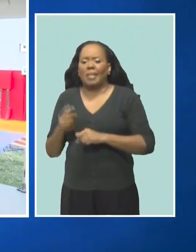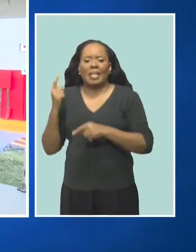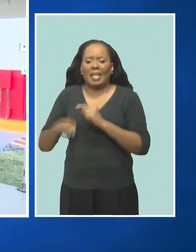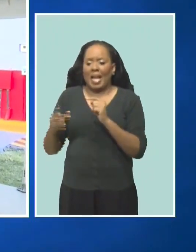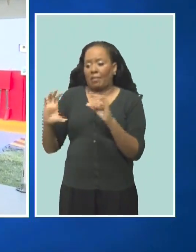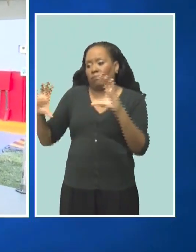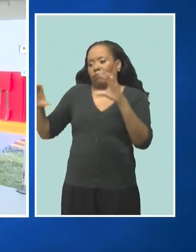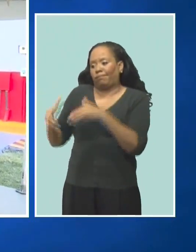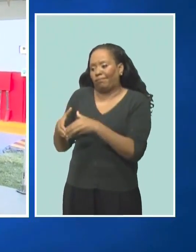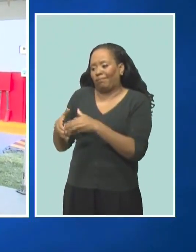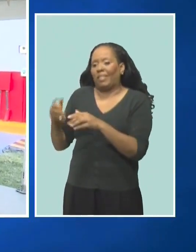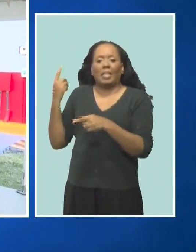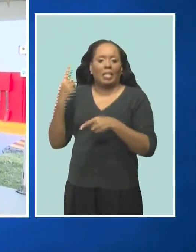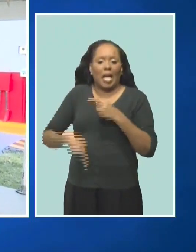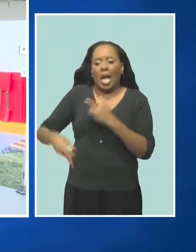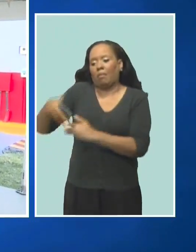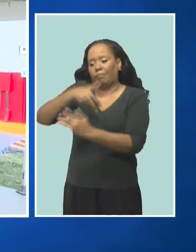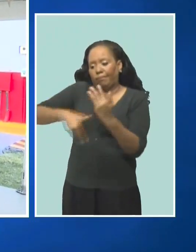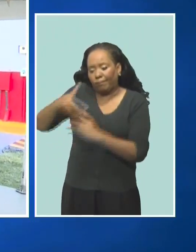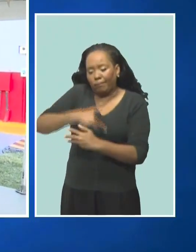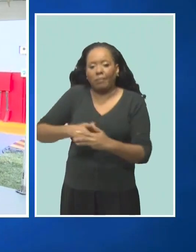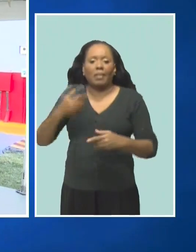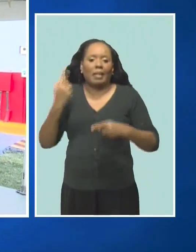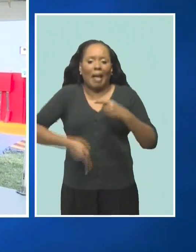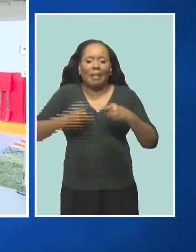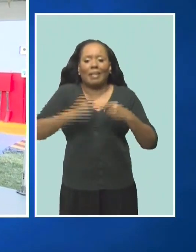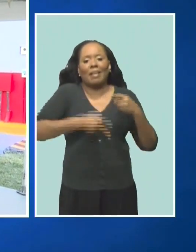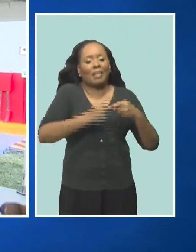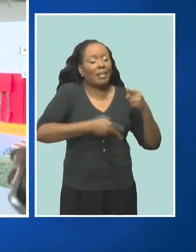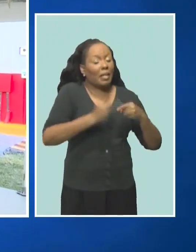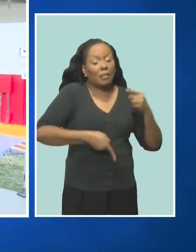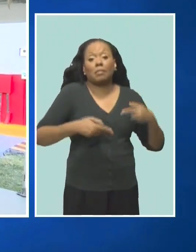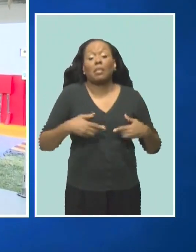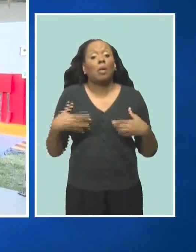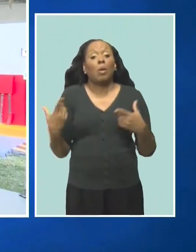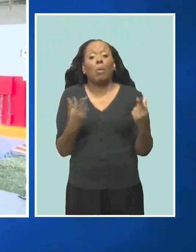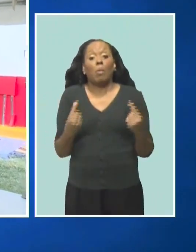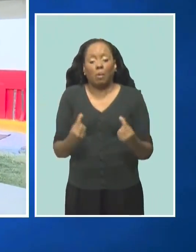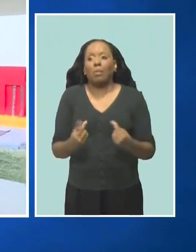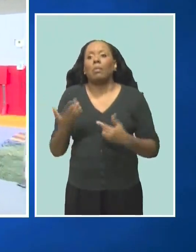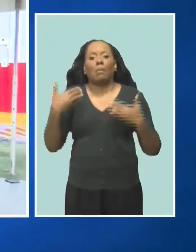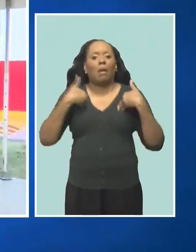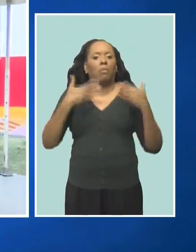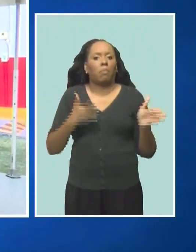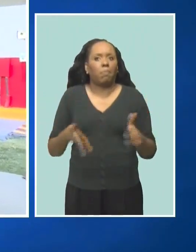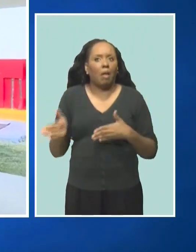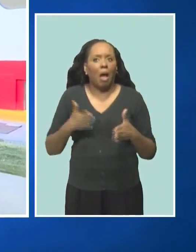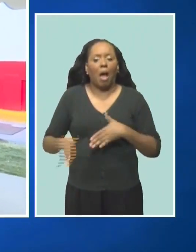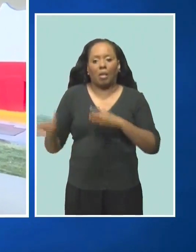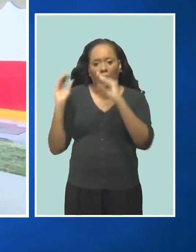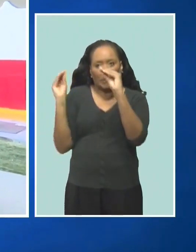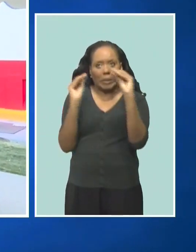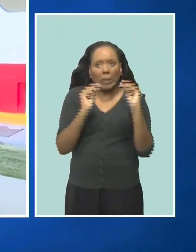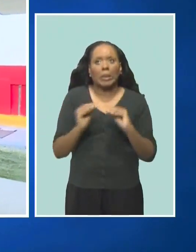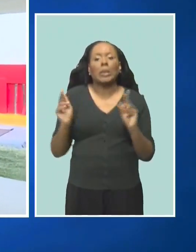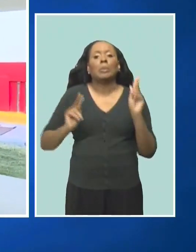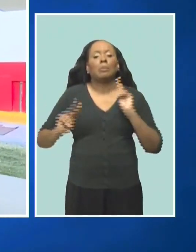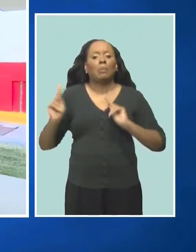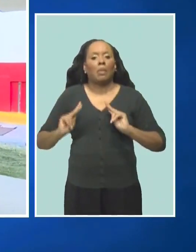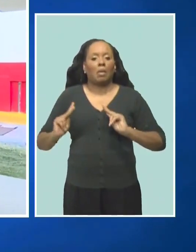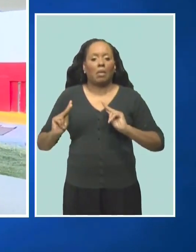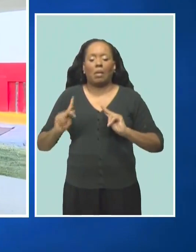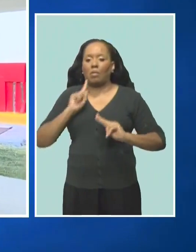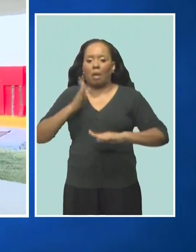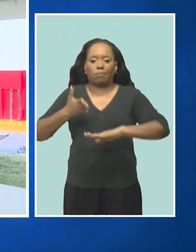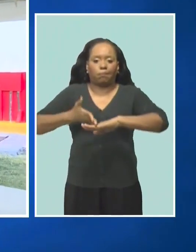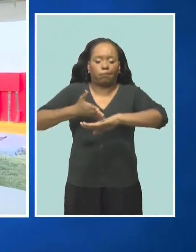congregate and do business as you would in the past. So we have a plan in place to educate the consumer and